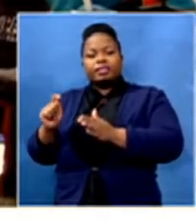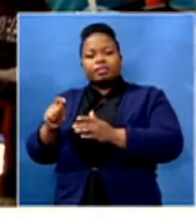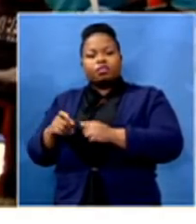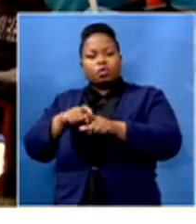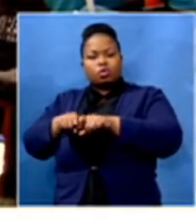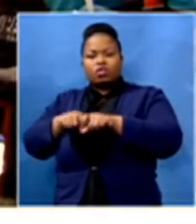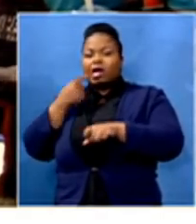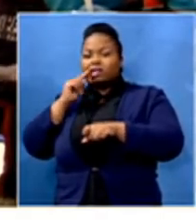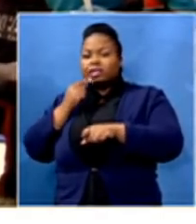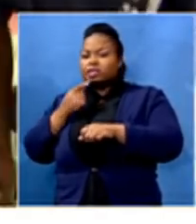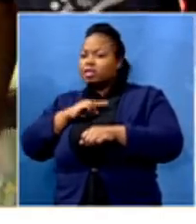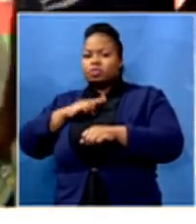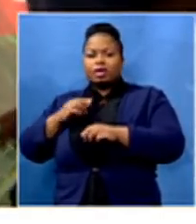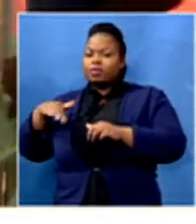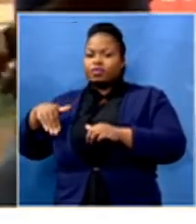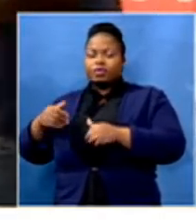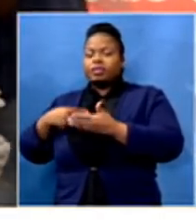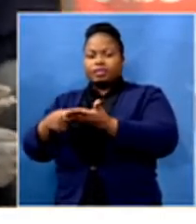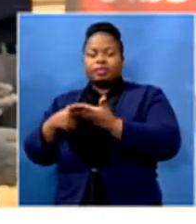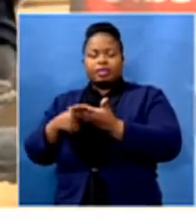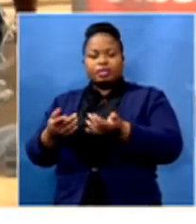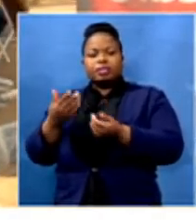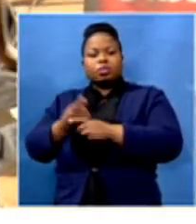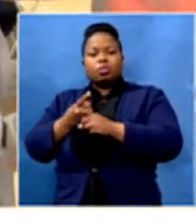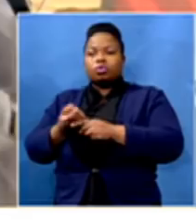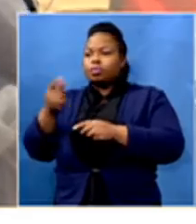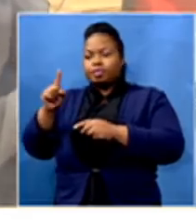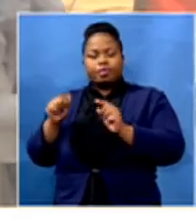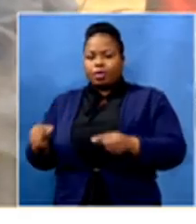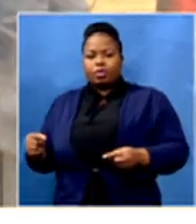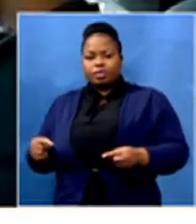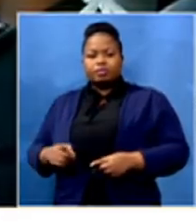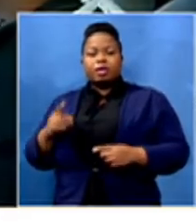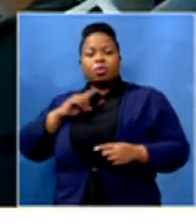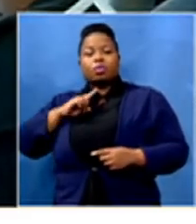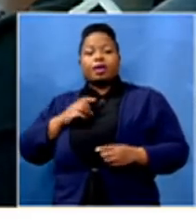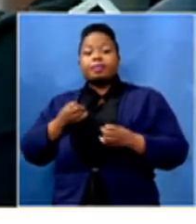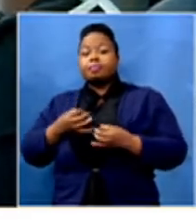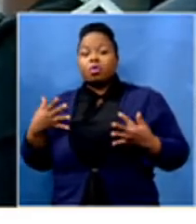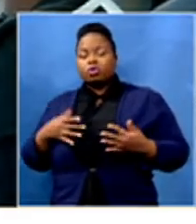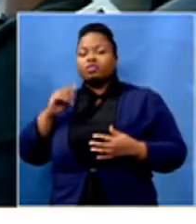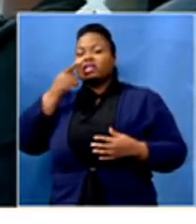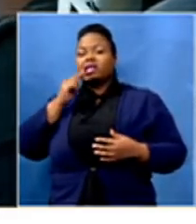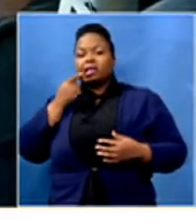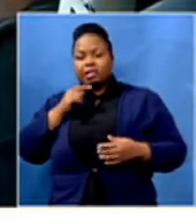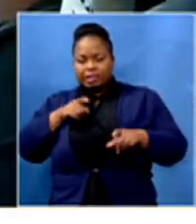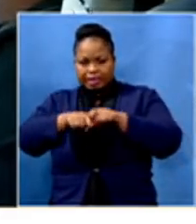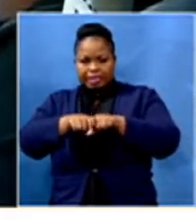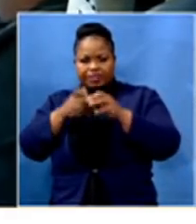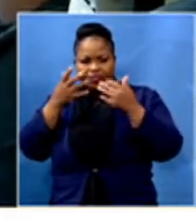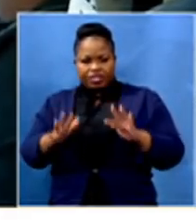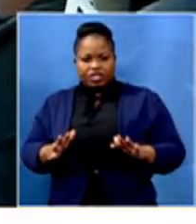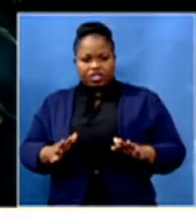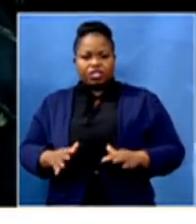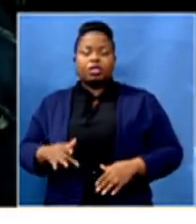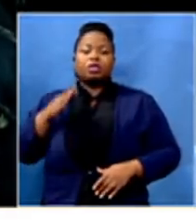we're not discarded some of the specimens. Most of the specimens have been tested, and they, when they're